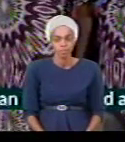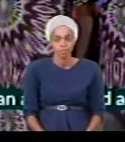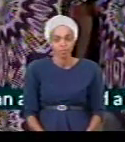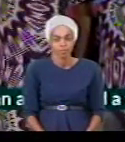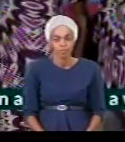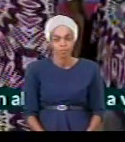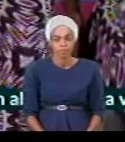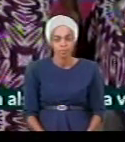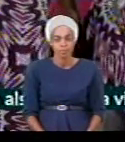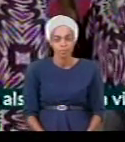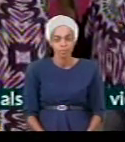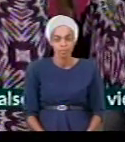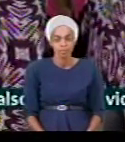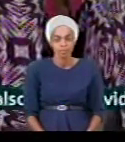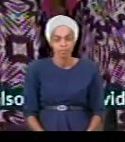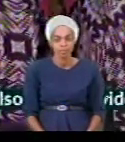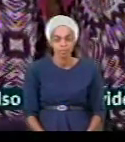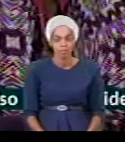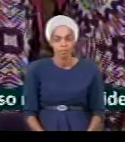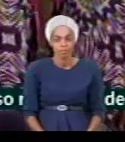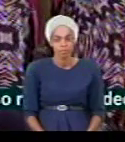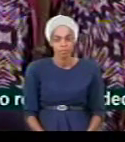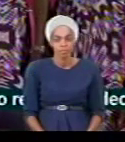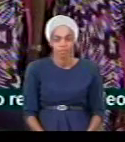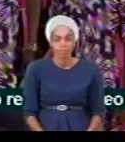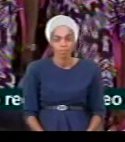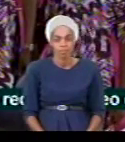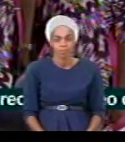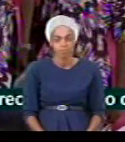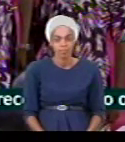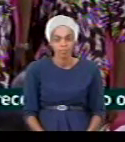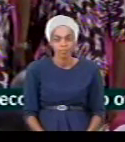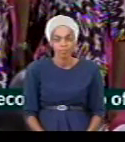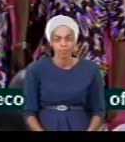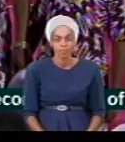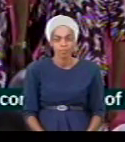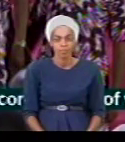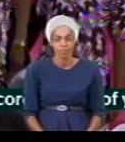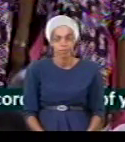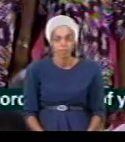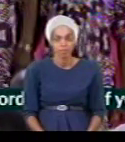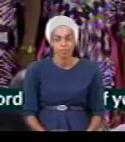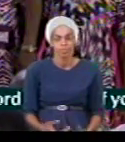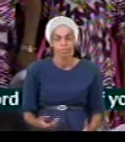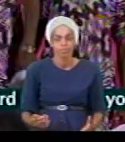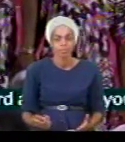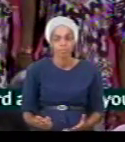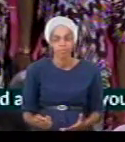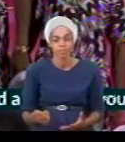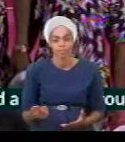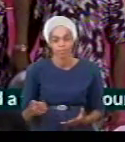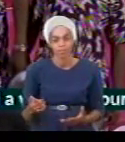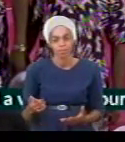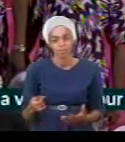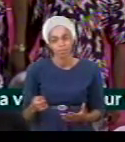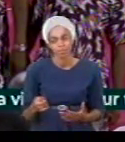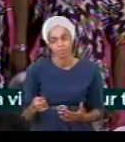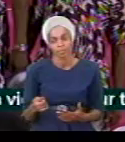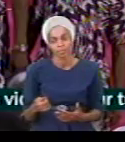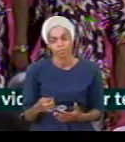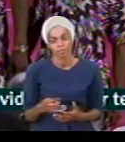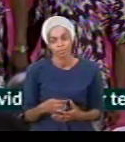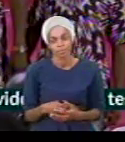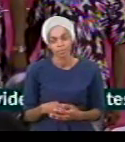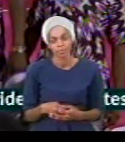The young girl beside me has been suffering from bedwetting since birth. Embarrassing one. When the last